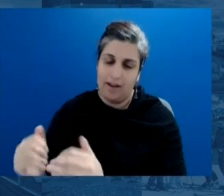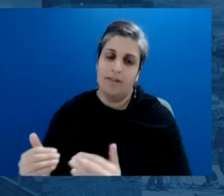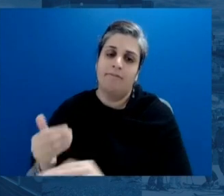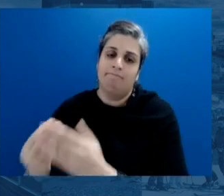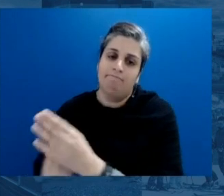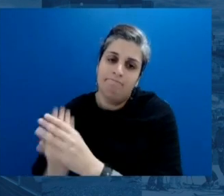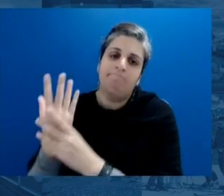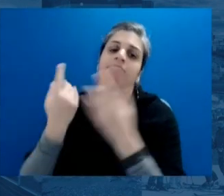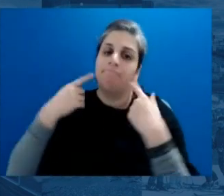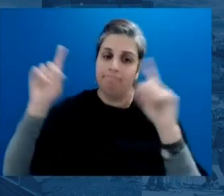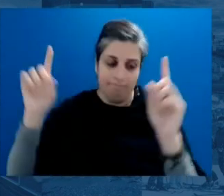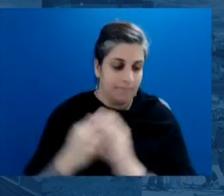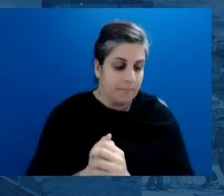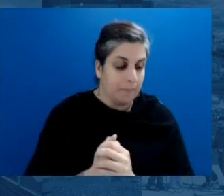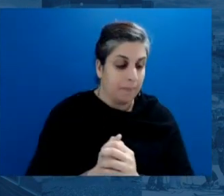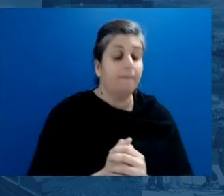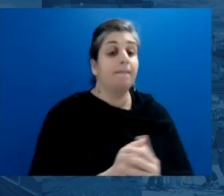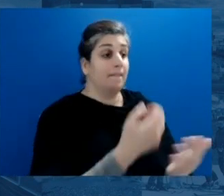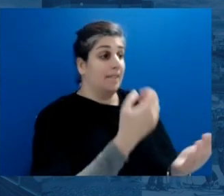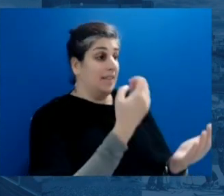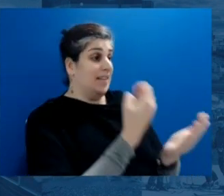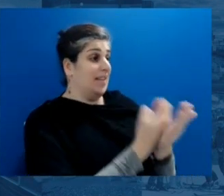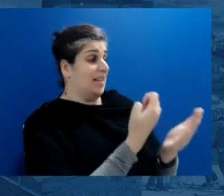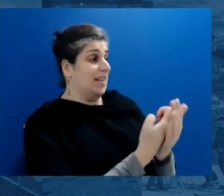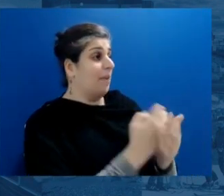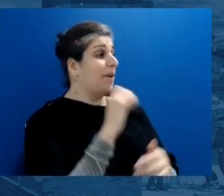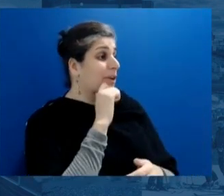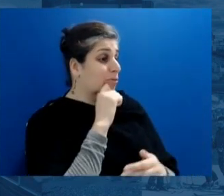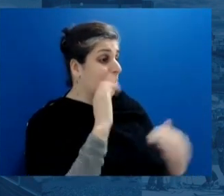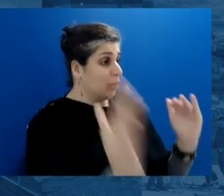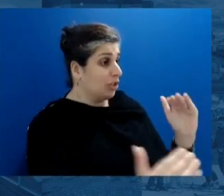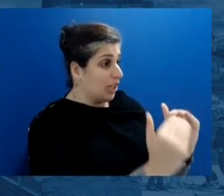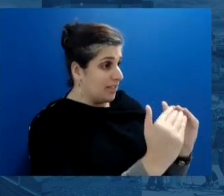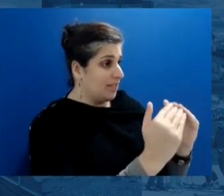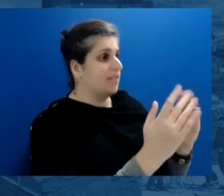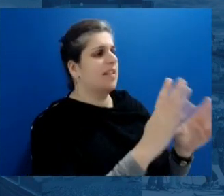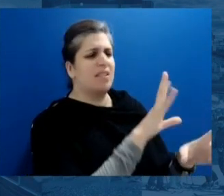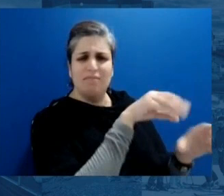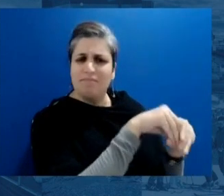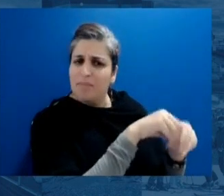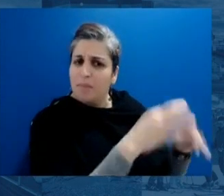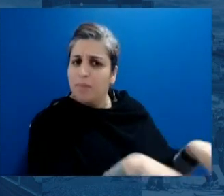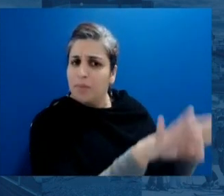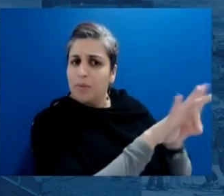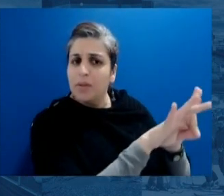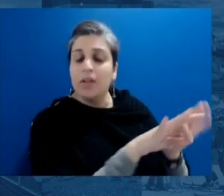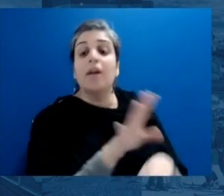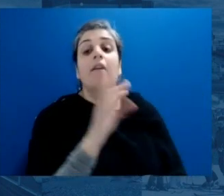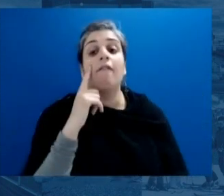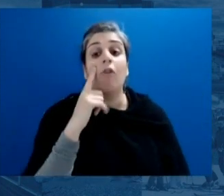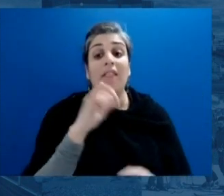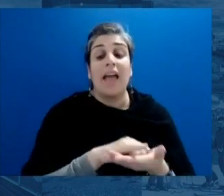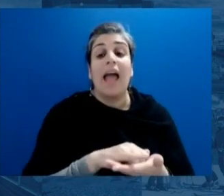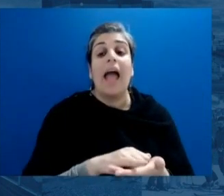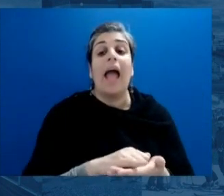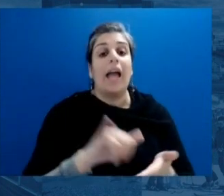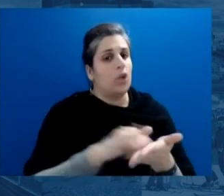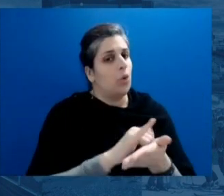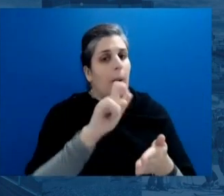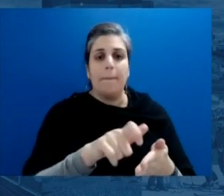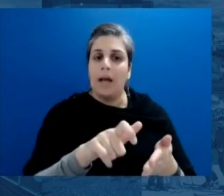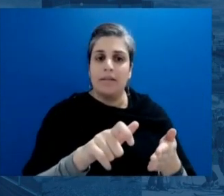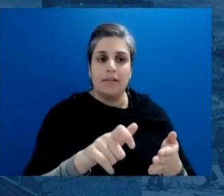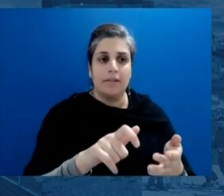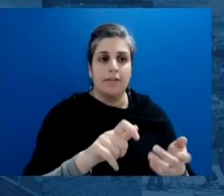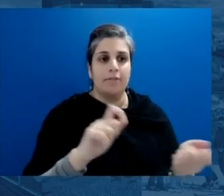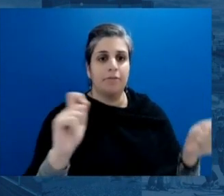both a matter of economic and racial justice. To promote a fair business climate, New York must modernize and ensure that its consumer protection law is as strong